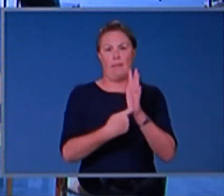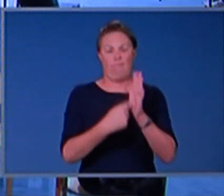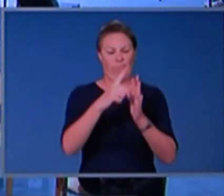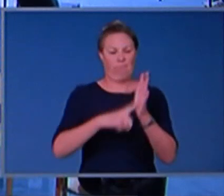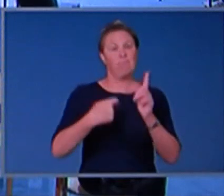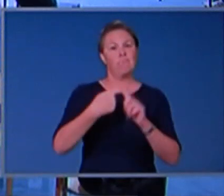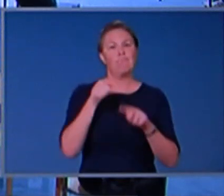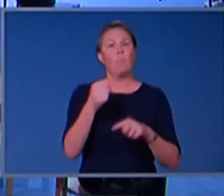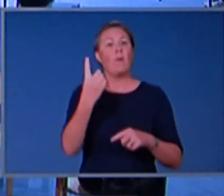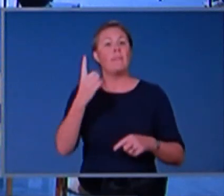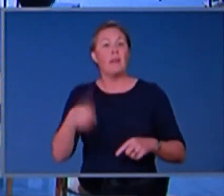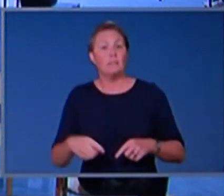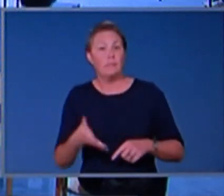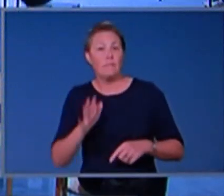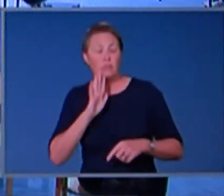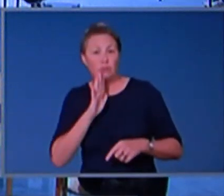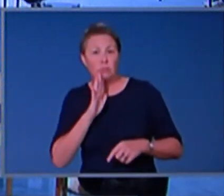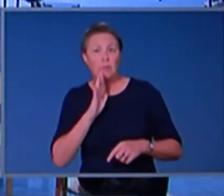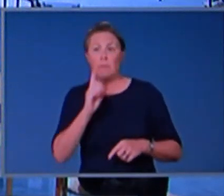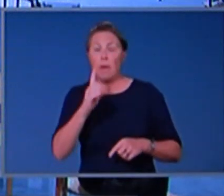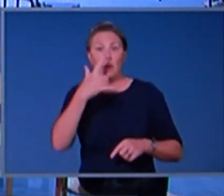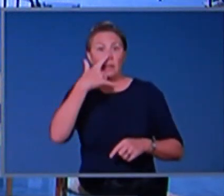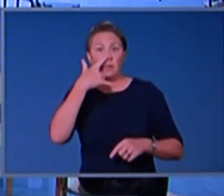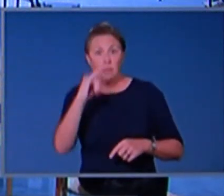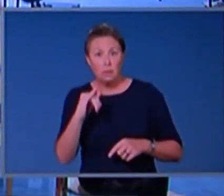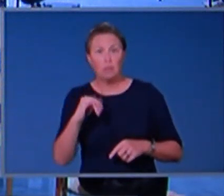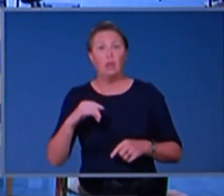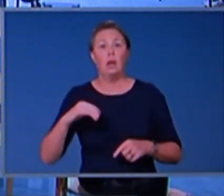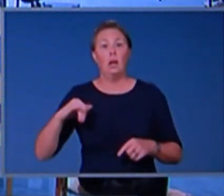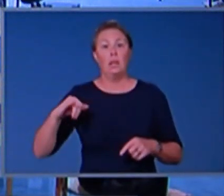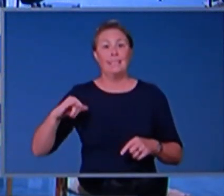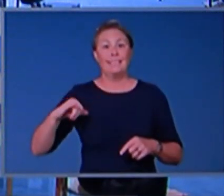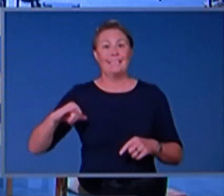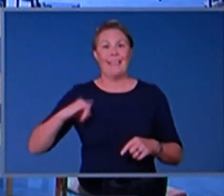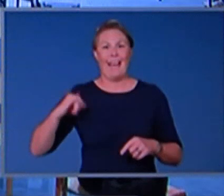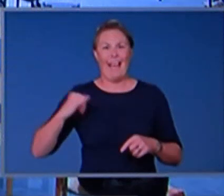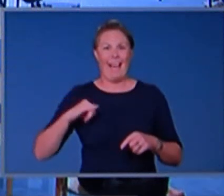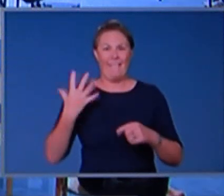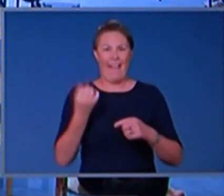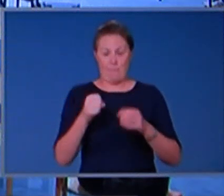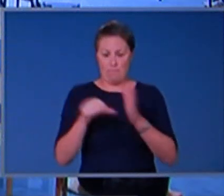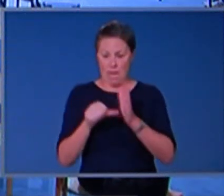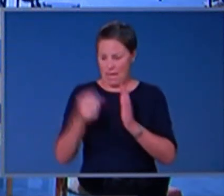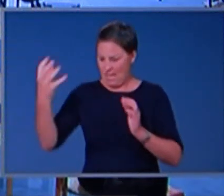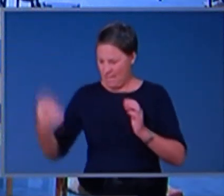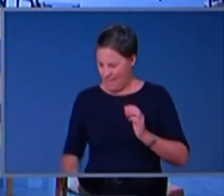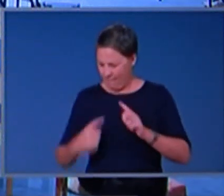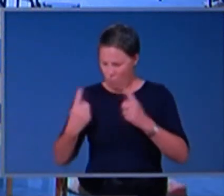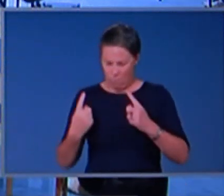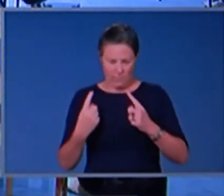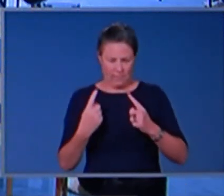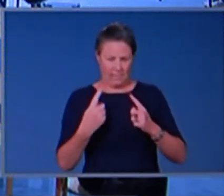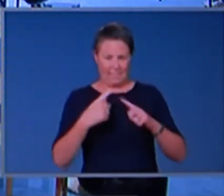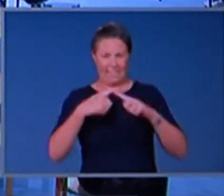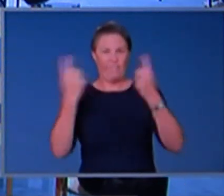lot of the staff in those businesses are paid by a services entity, where that services entity,